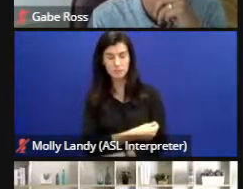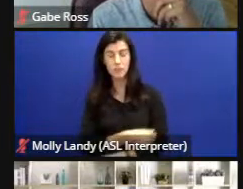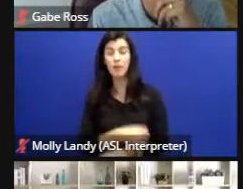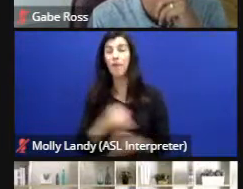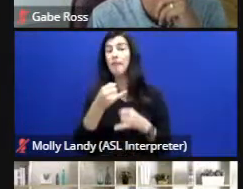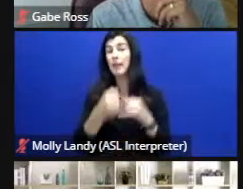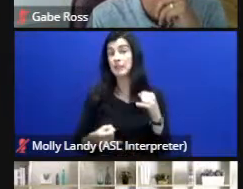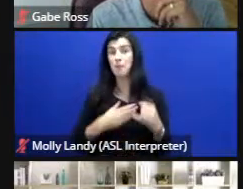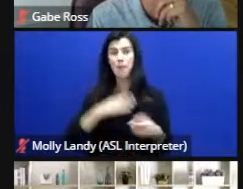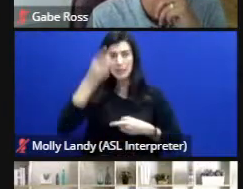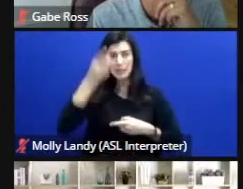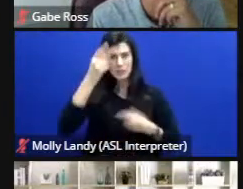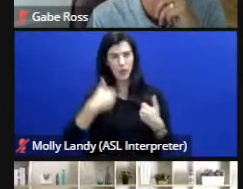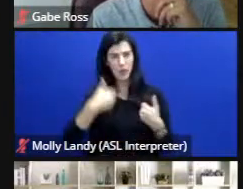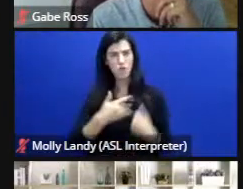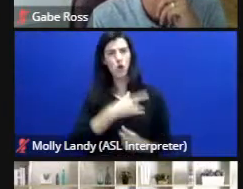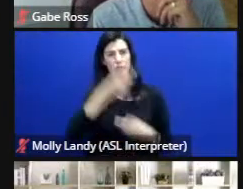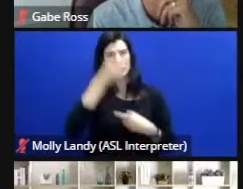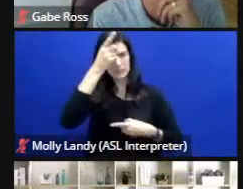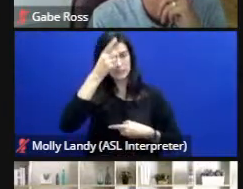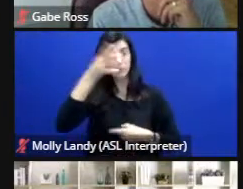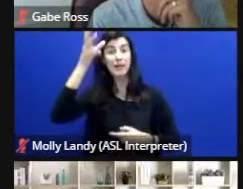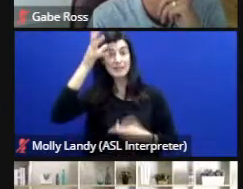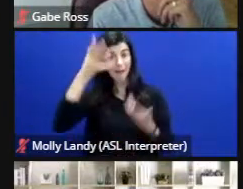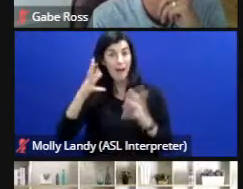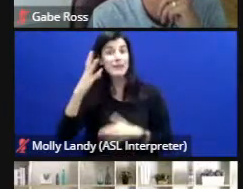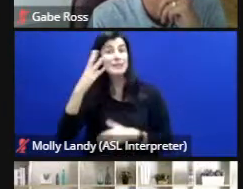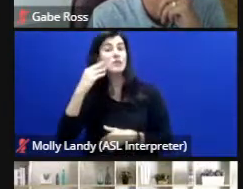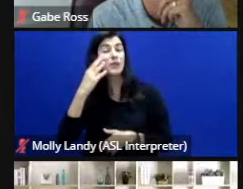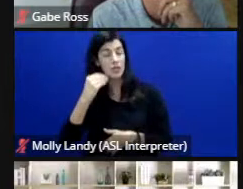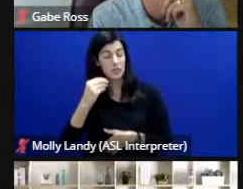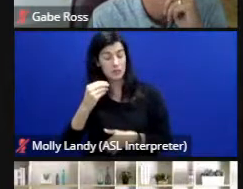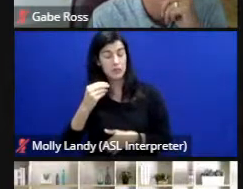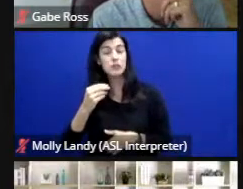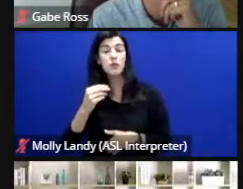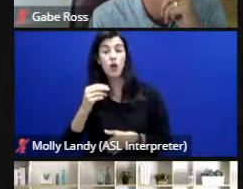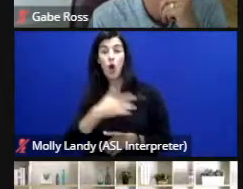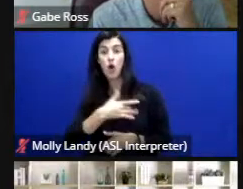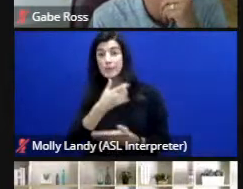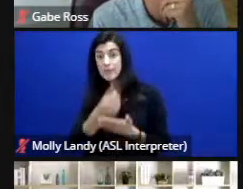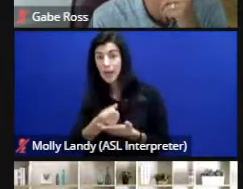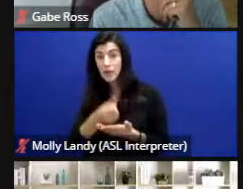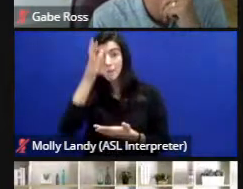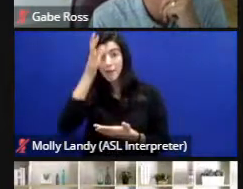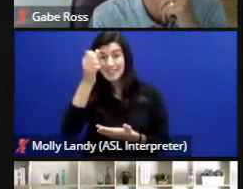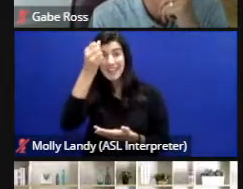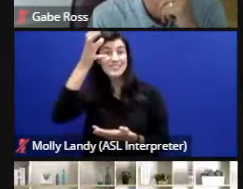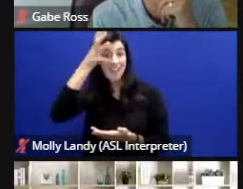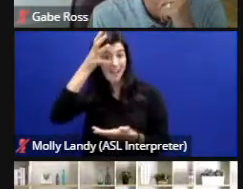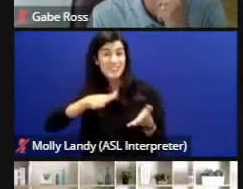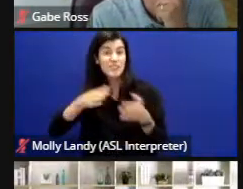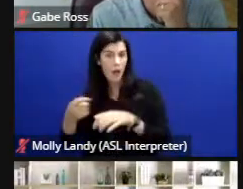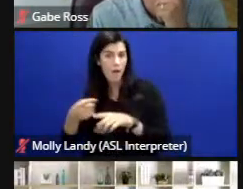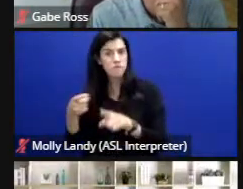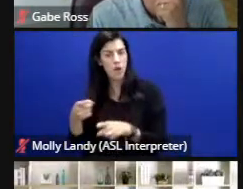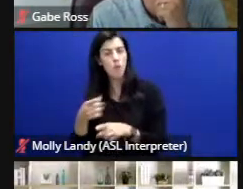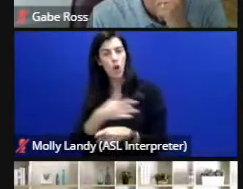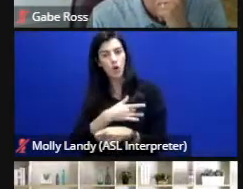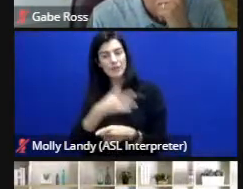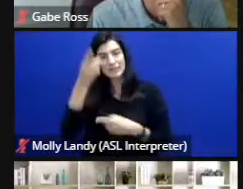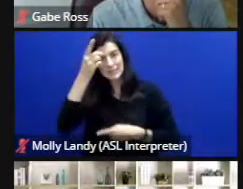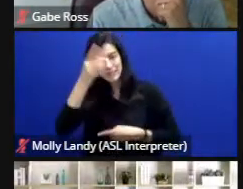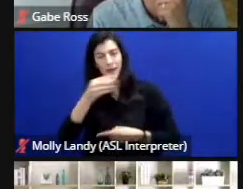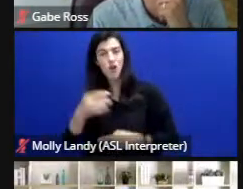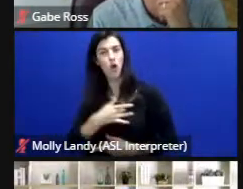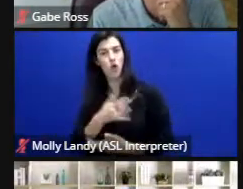My dad has had a massive heart attack. My dad's dad died of a heart attack and heart disease. And actually, January of